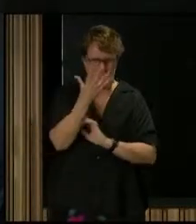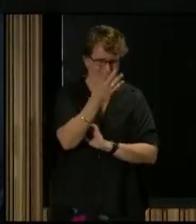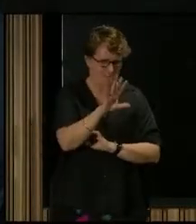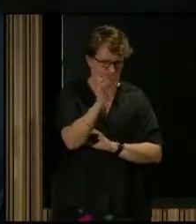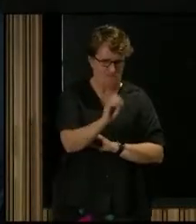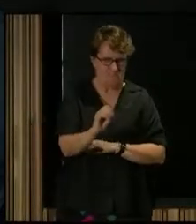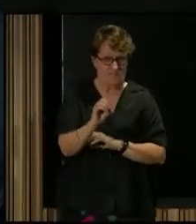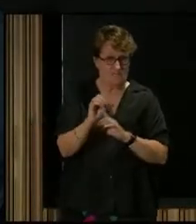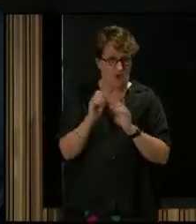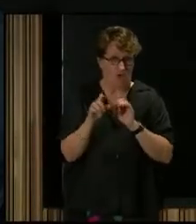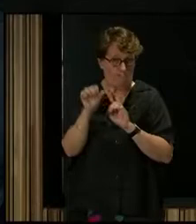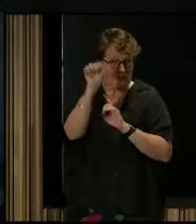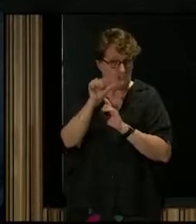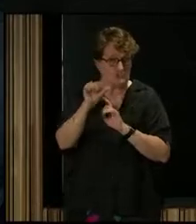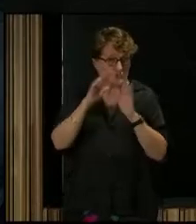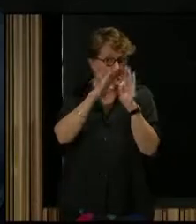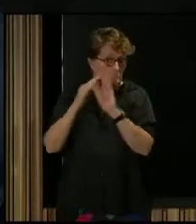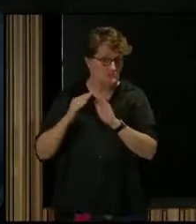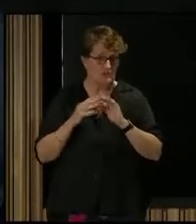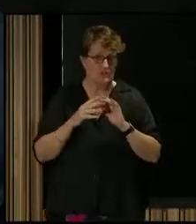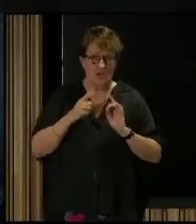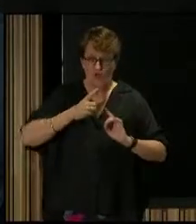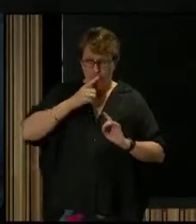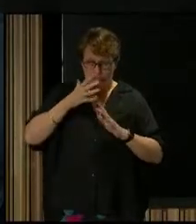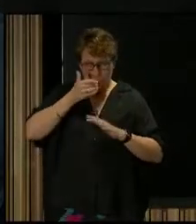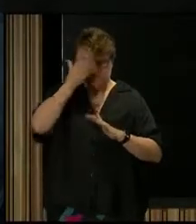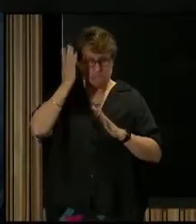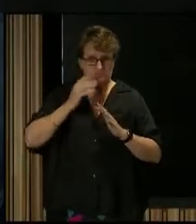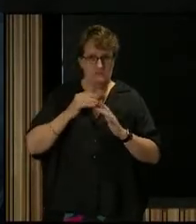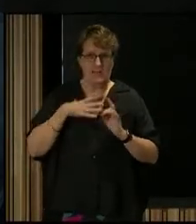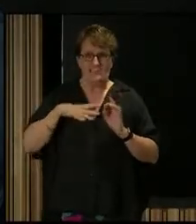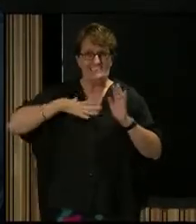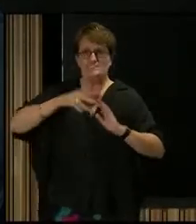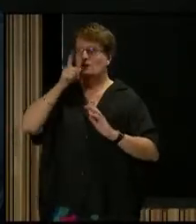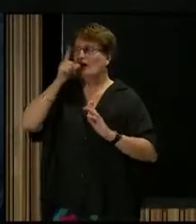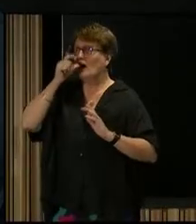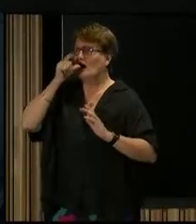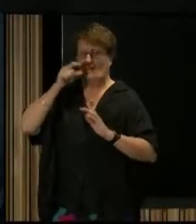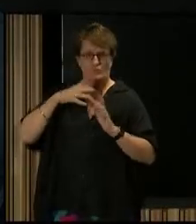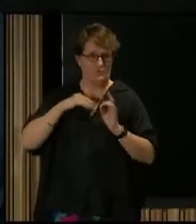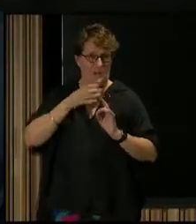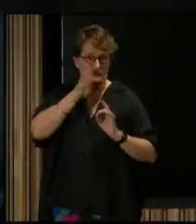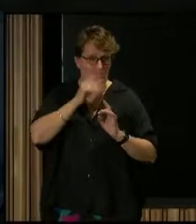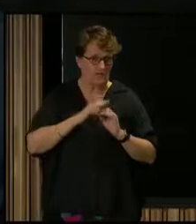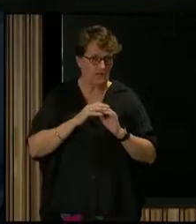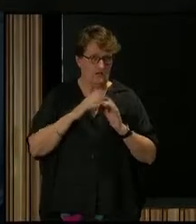population. It's an actual thing. I'm not even... I mean, and you go really red and I need my asthma puffer when I drink. So it's like a dim light thing for me.